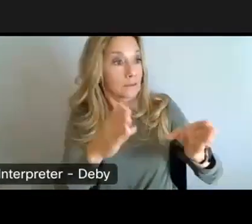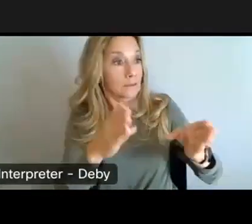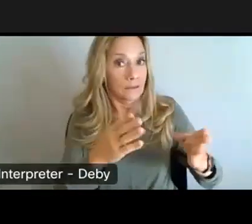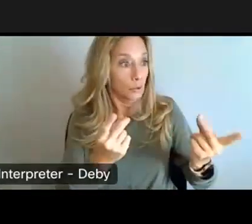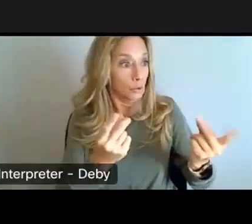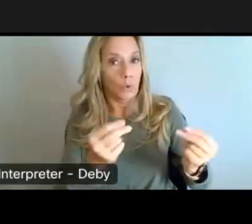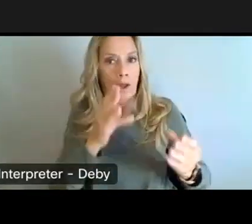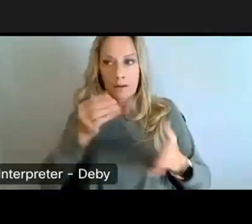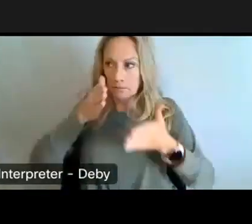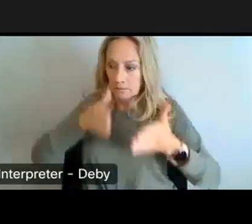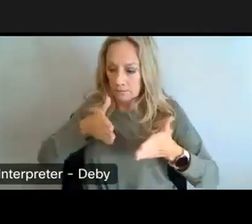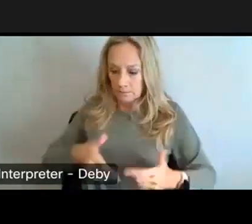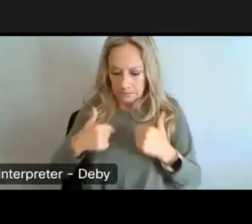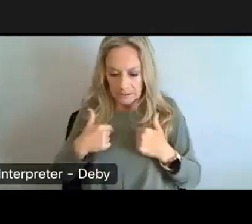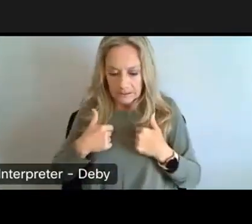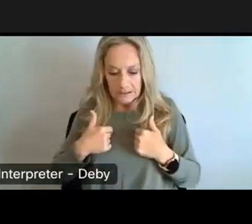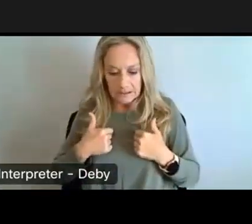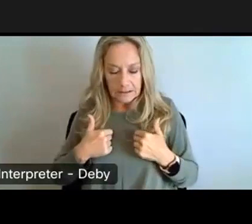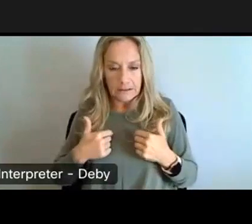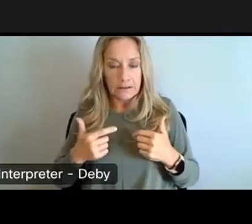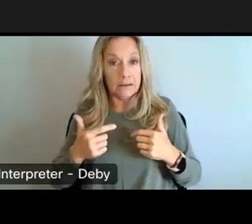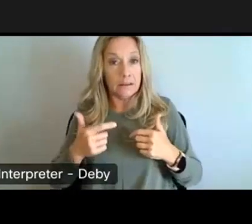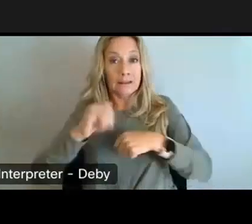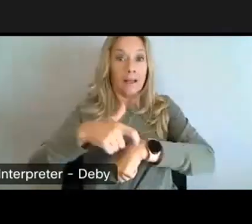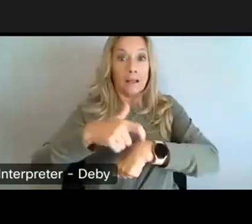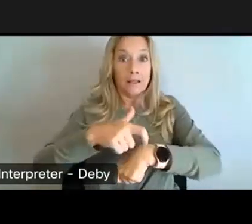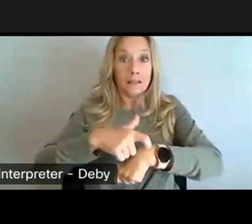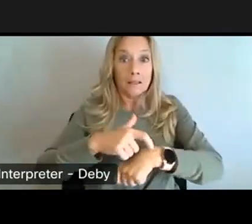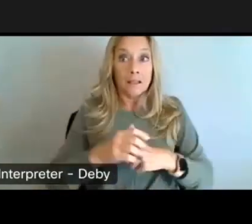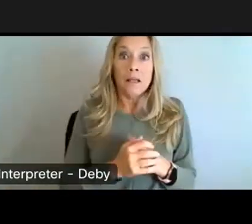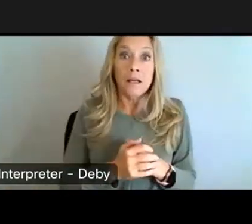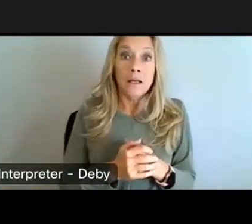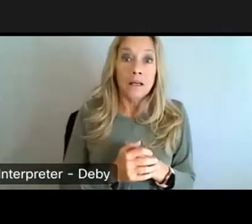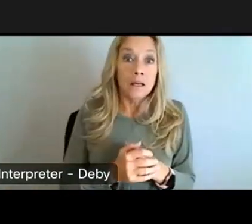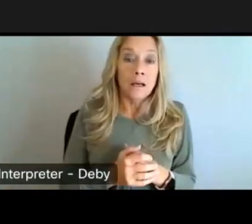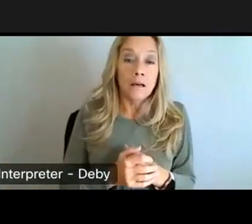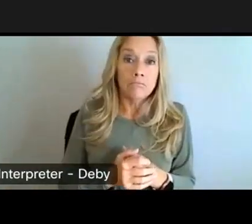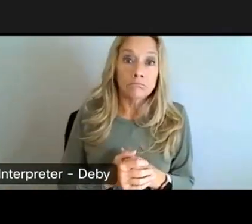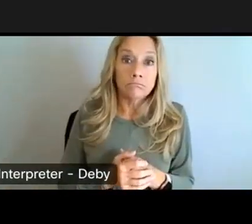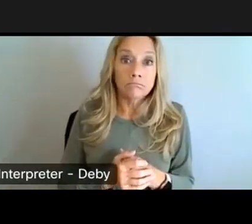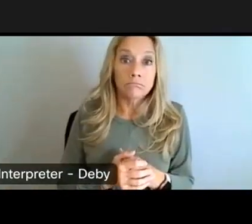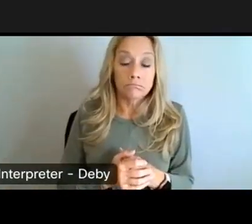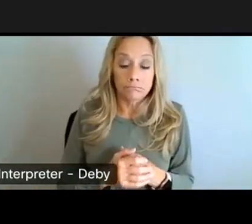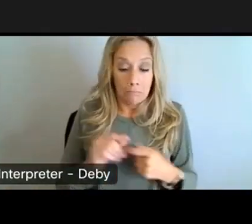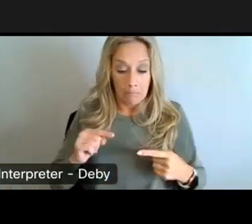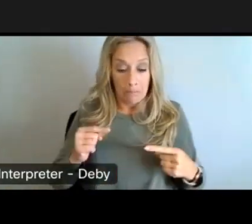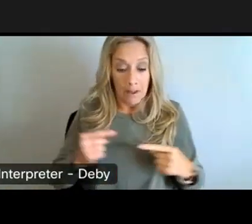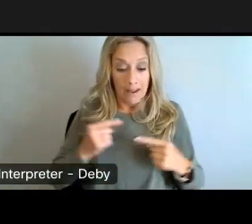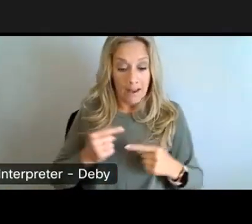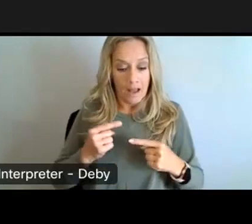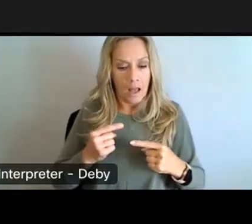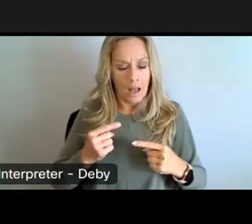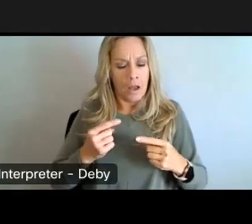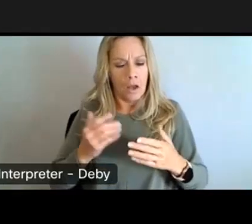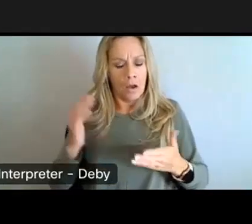take care of me. And by this point, you know, um, the pain had kind of gone away,